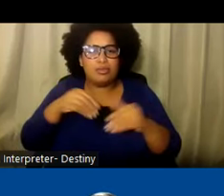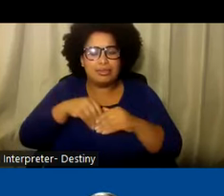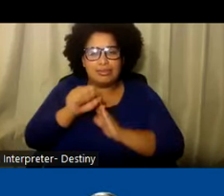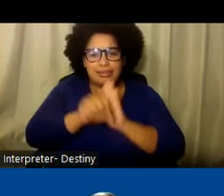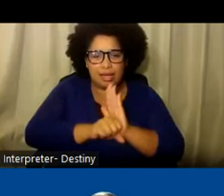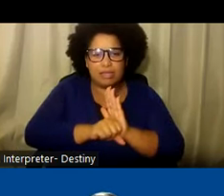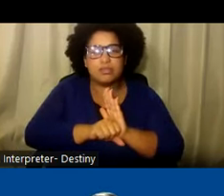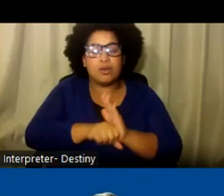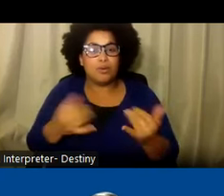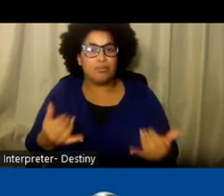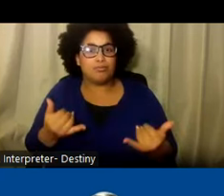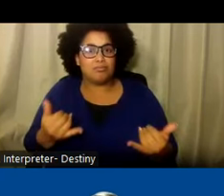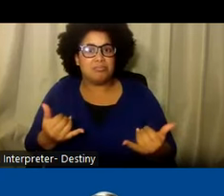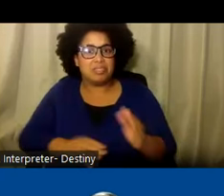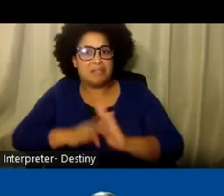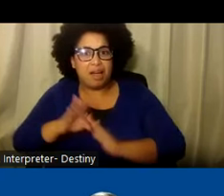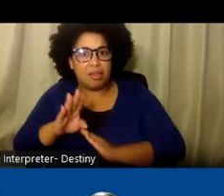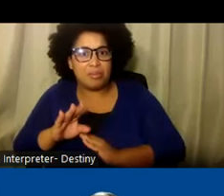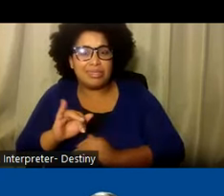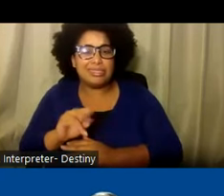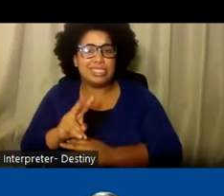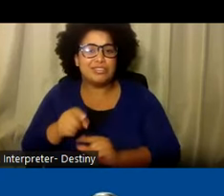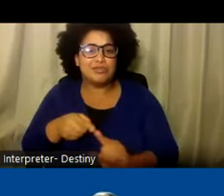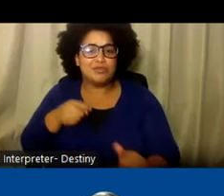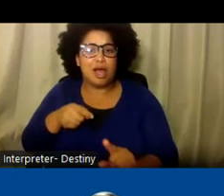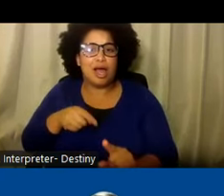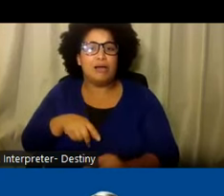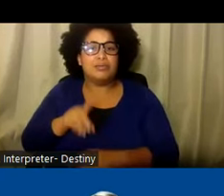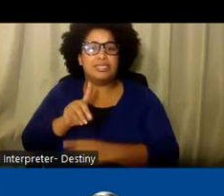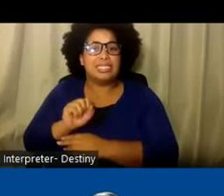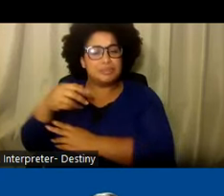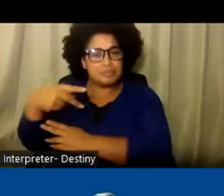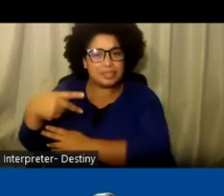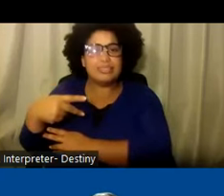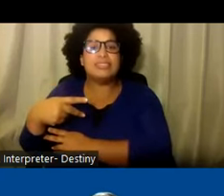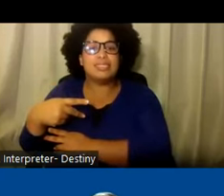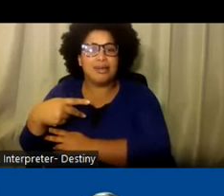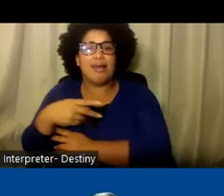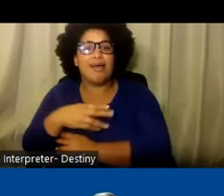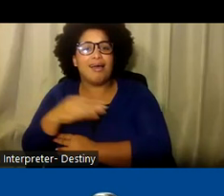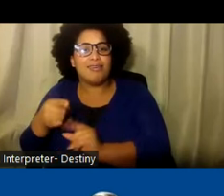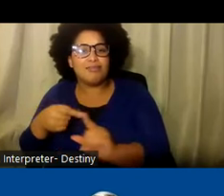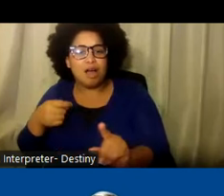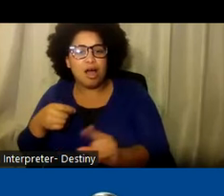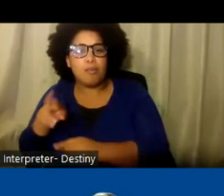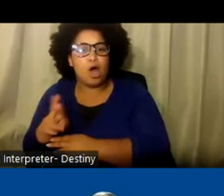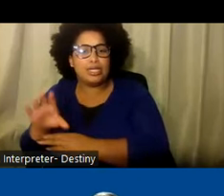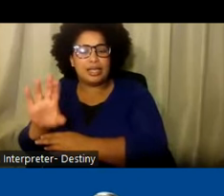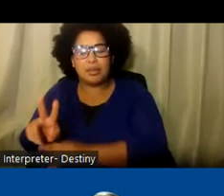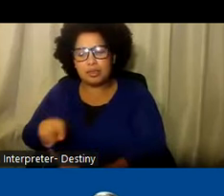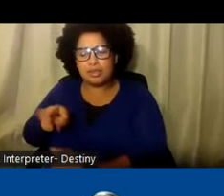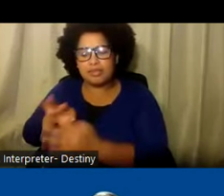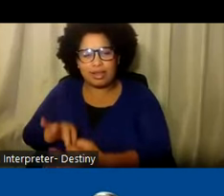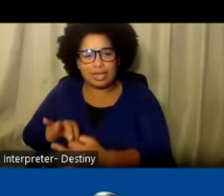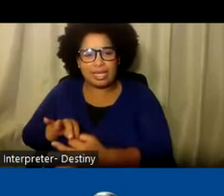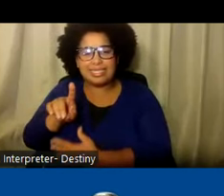the latest workforce development initiatives from the Department of Developmental Services, as well as the Regional Center's view on the